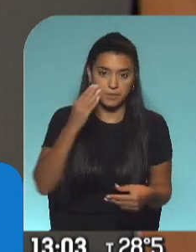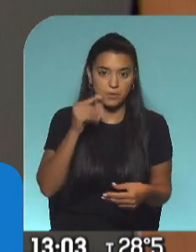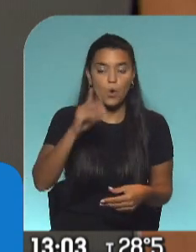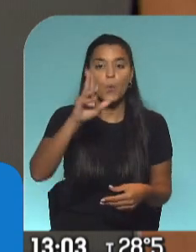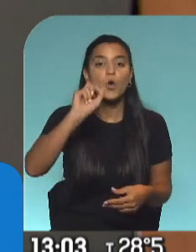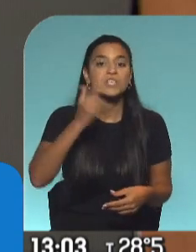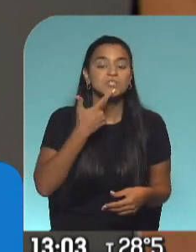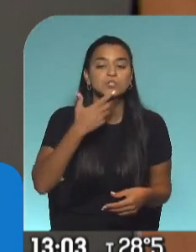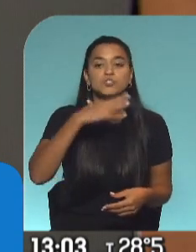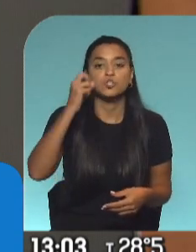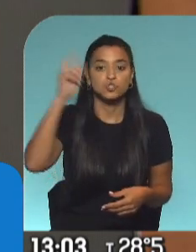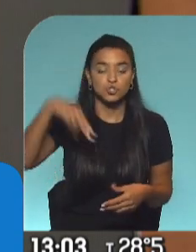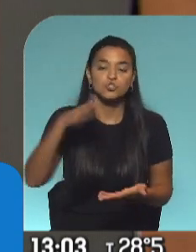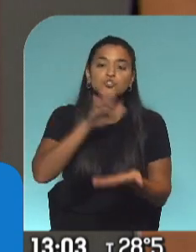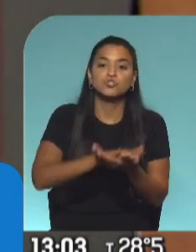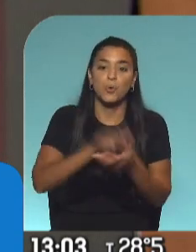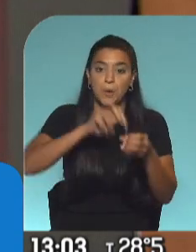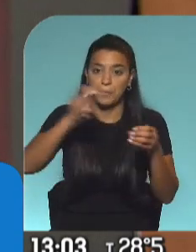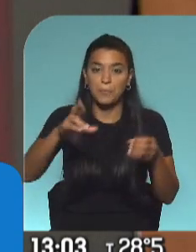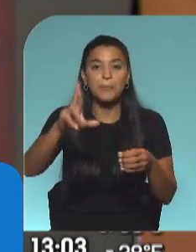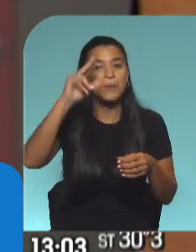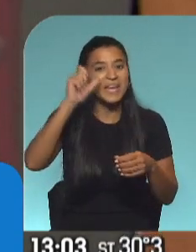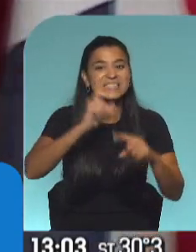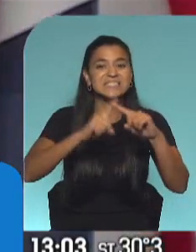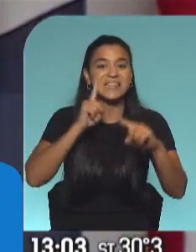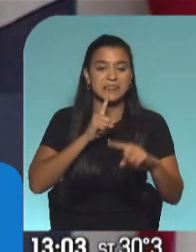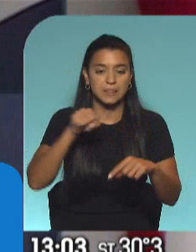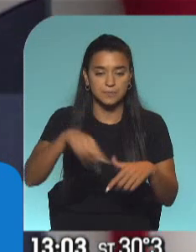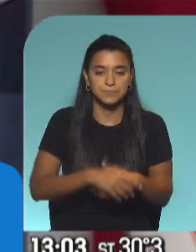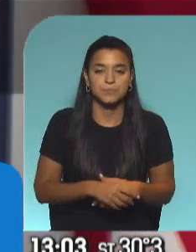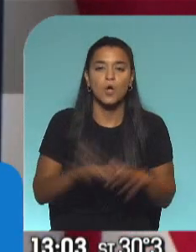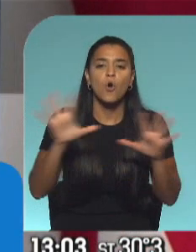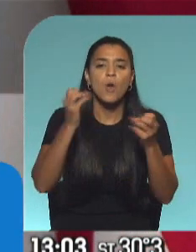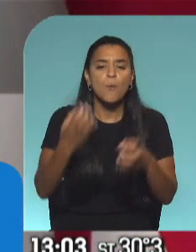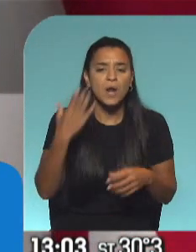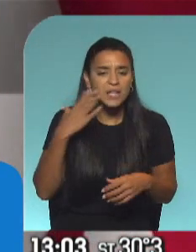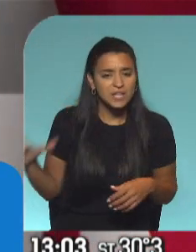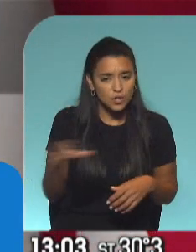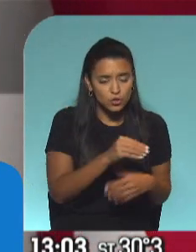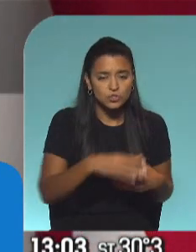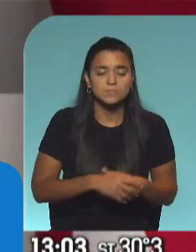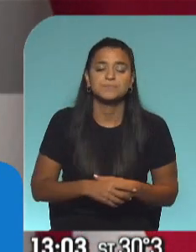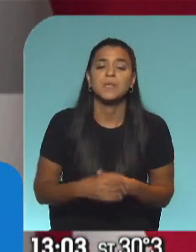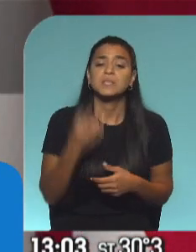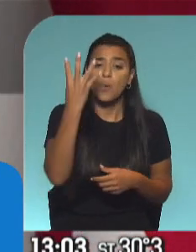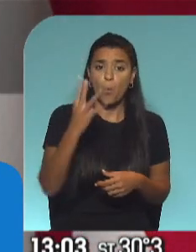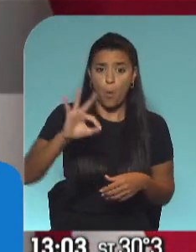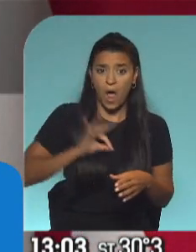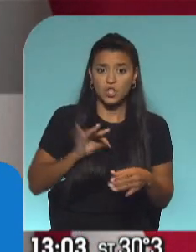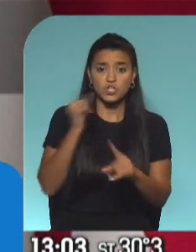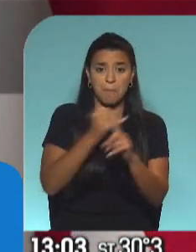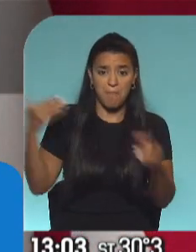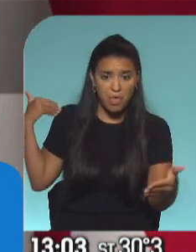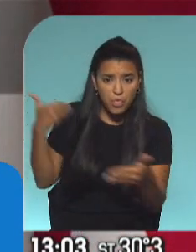Boris Johnson respecto al Brexit y seguimos conversando. Good afternoon, everybody. It's